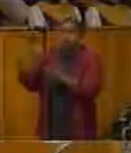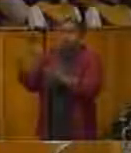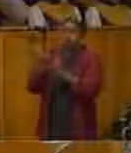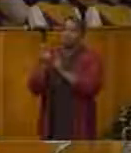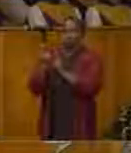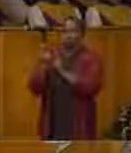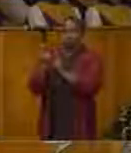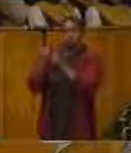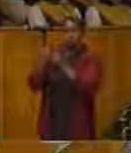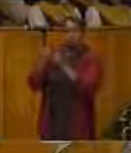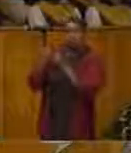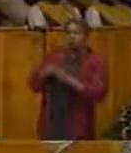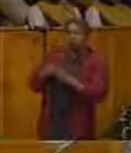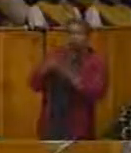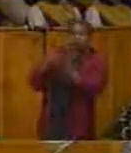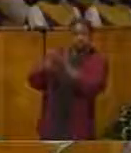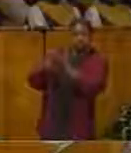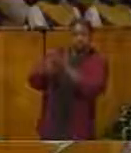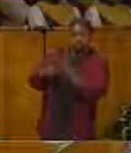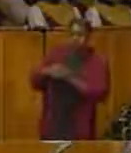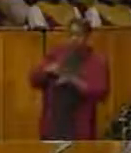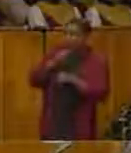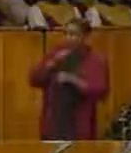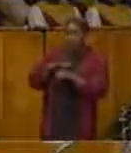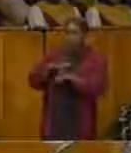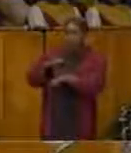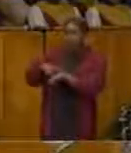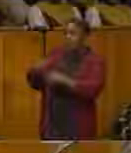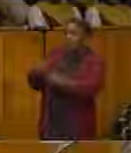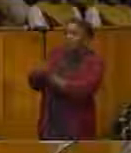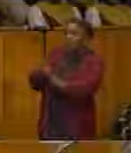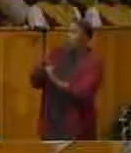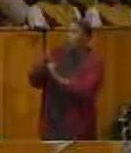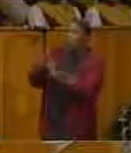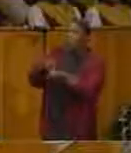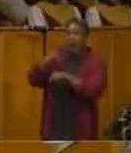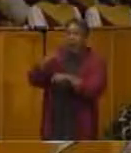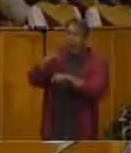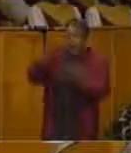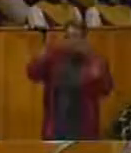debate. Judy, I don't have time to school folk while I'm getting my hair cut.